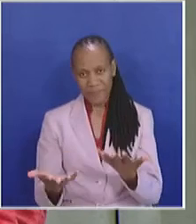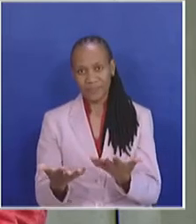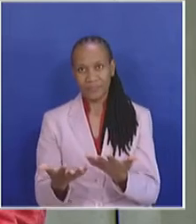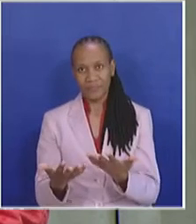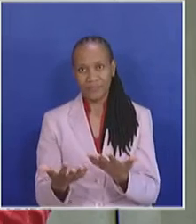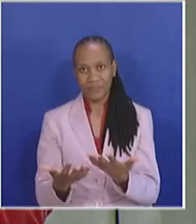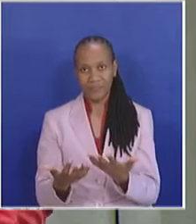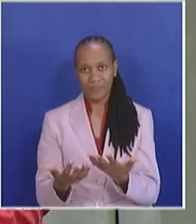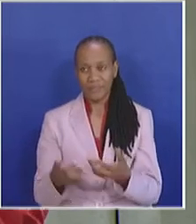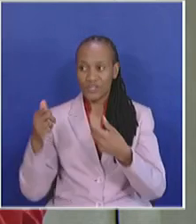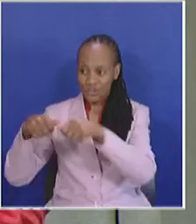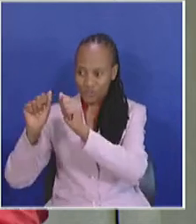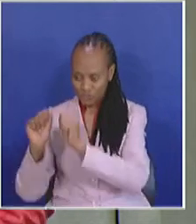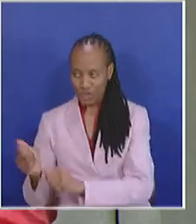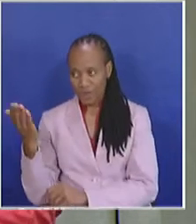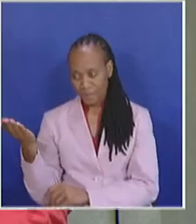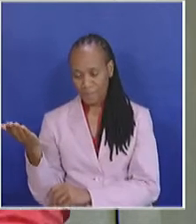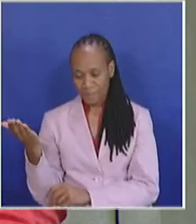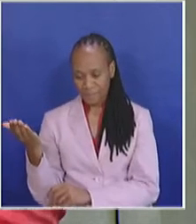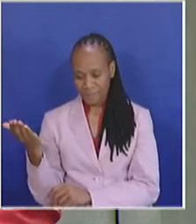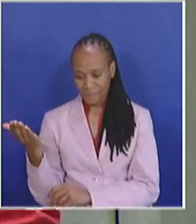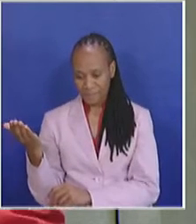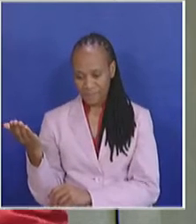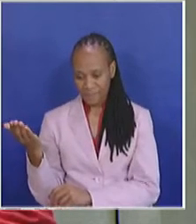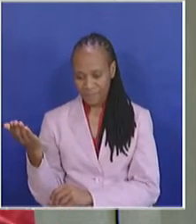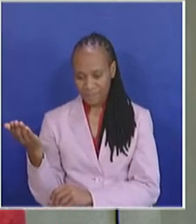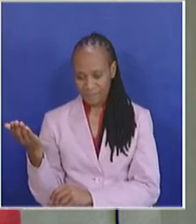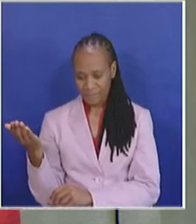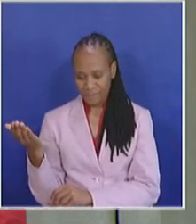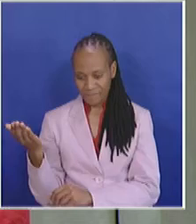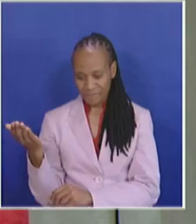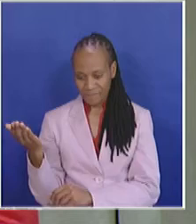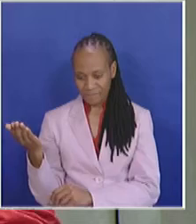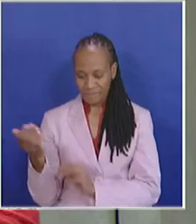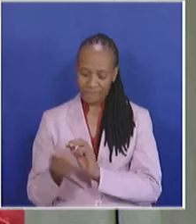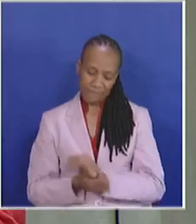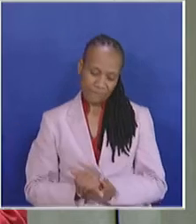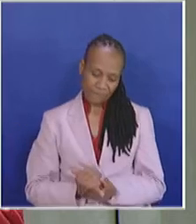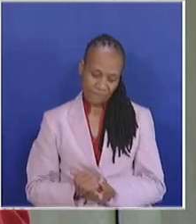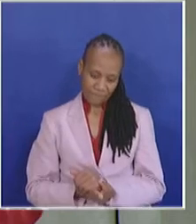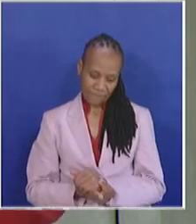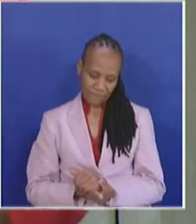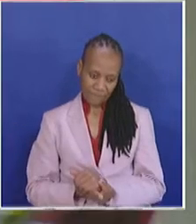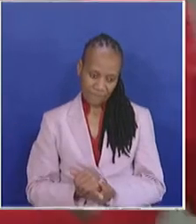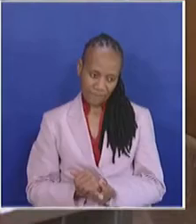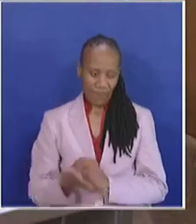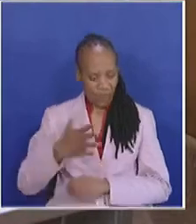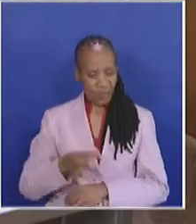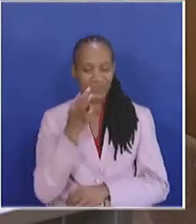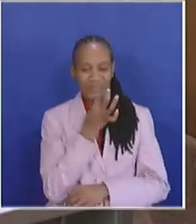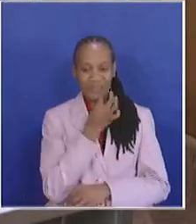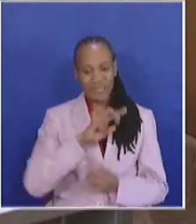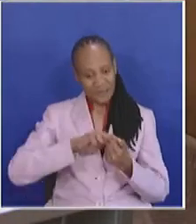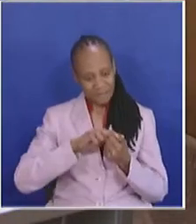Motlhomphegi, mosepediša modiro, go gamola tšee a se go itamolla. I thank you. Ra